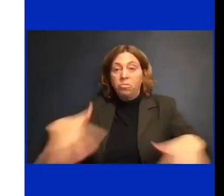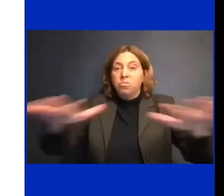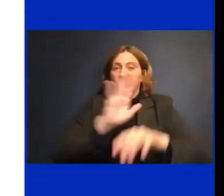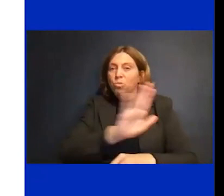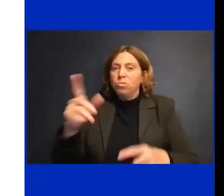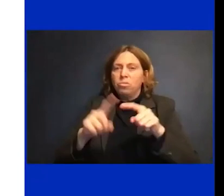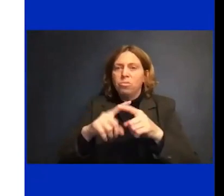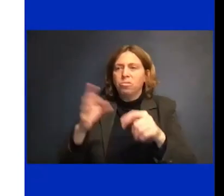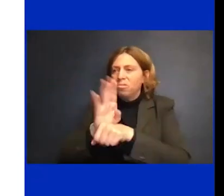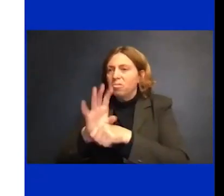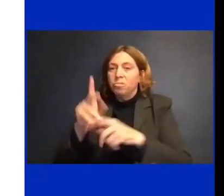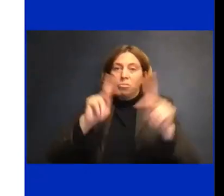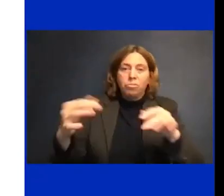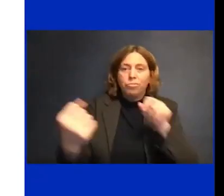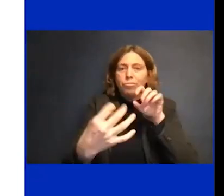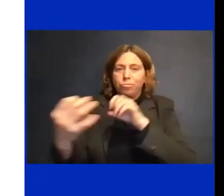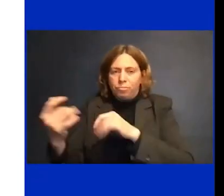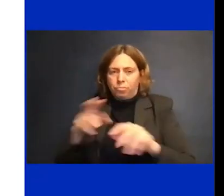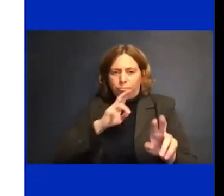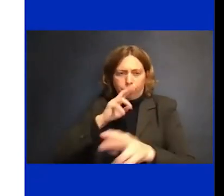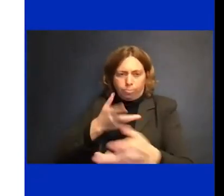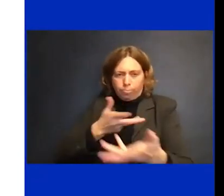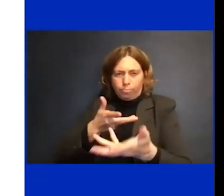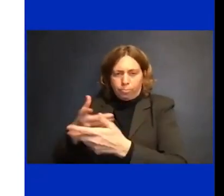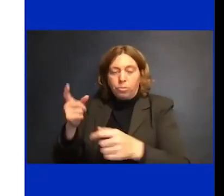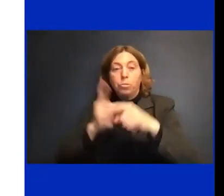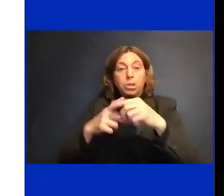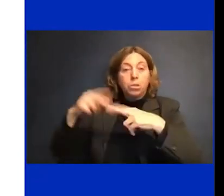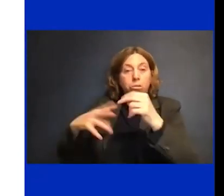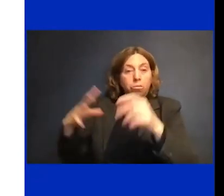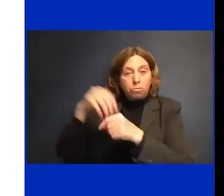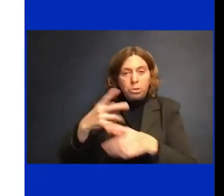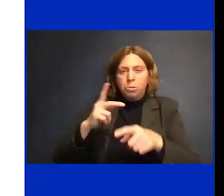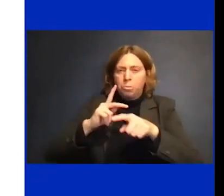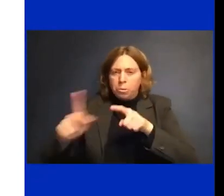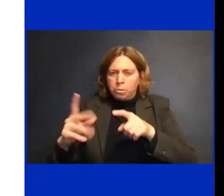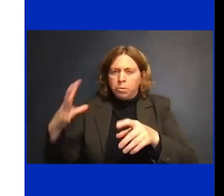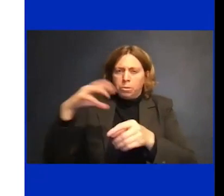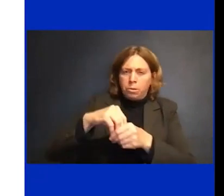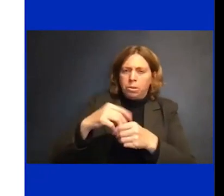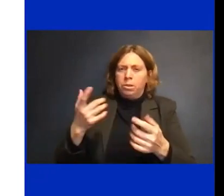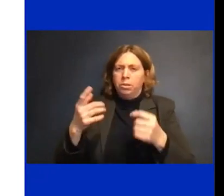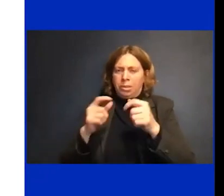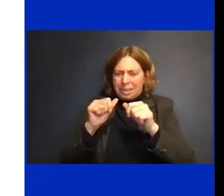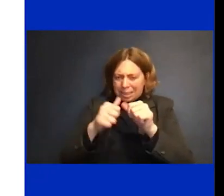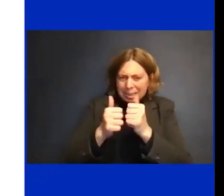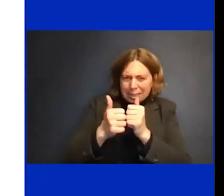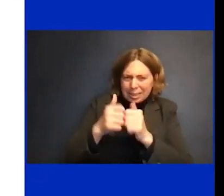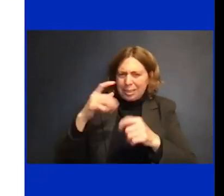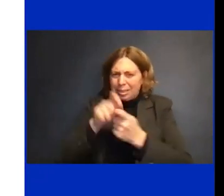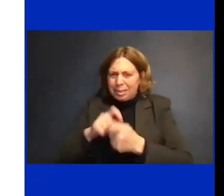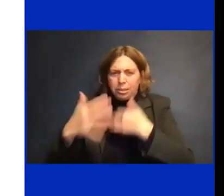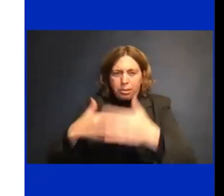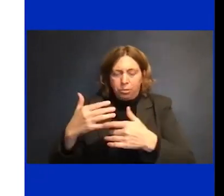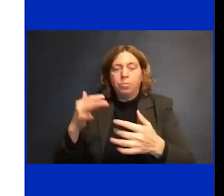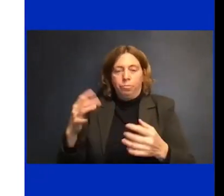and industry feedback, and the procurement of construction, professional, and technical services for the project.